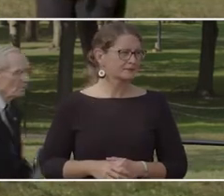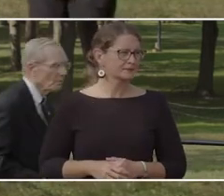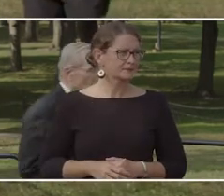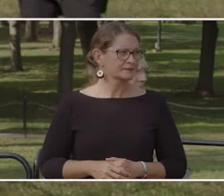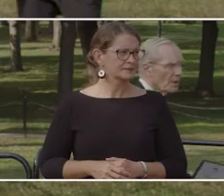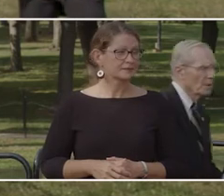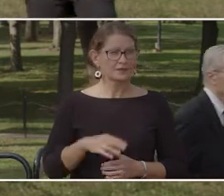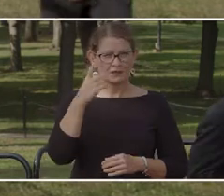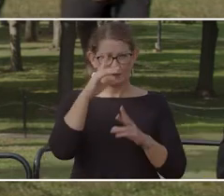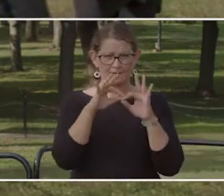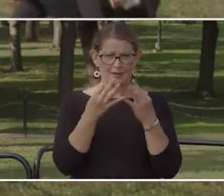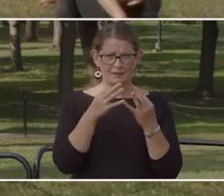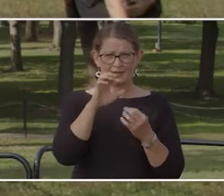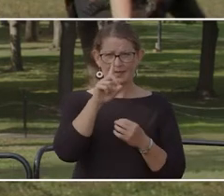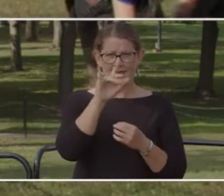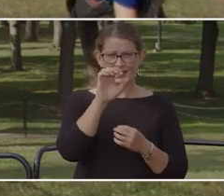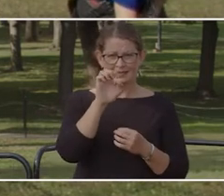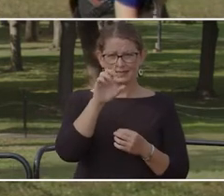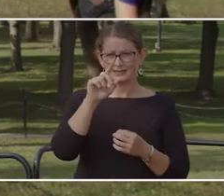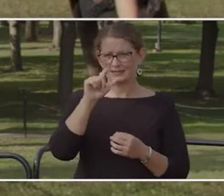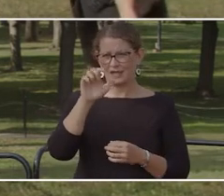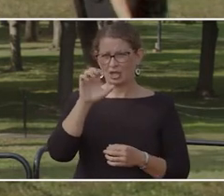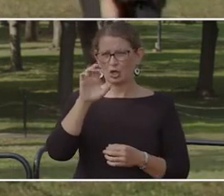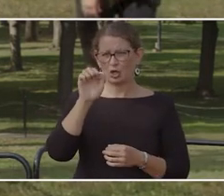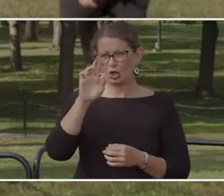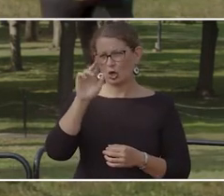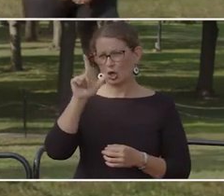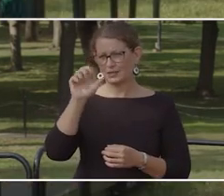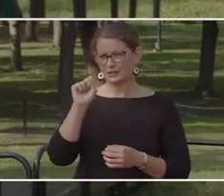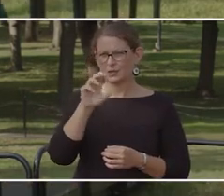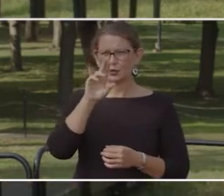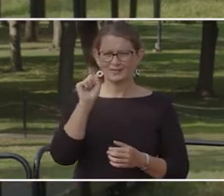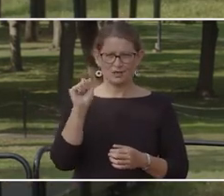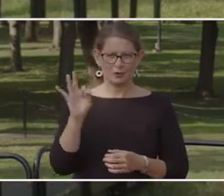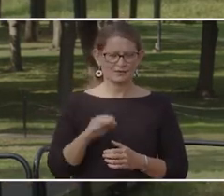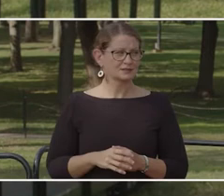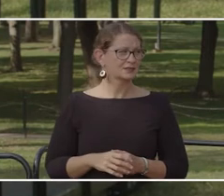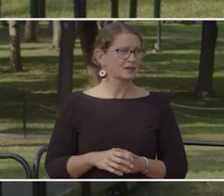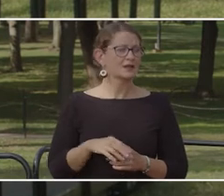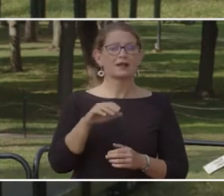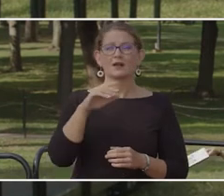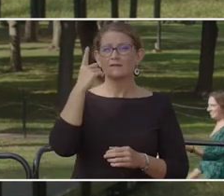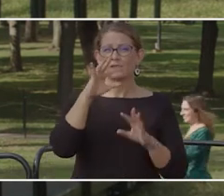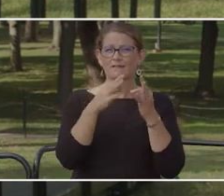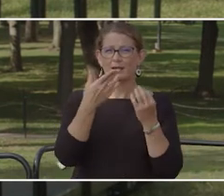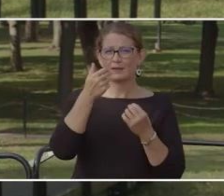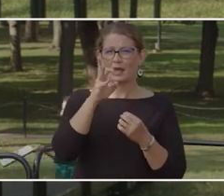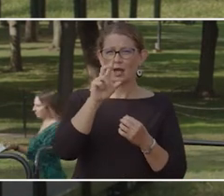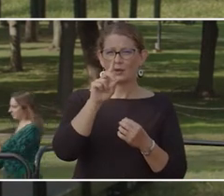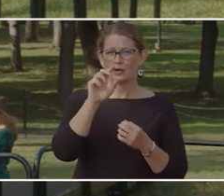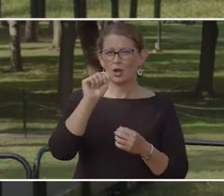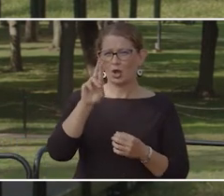On behalf of the family, Eddie Dale Earls, U.S. Air Force. On behalf of the family, Howard